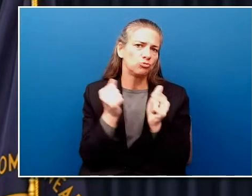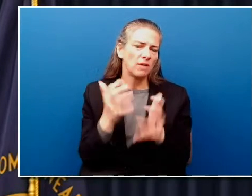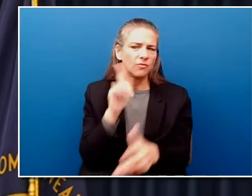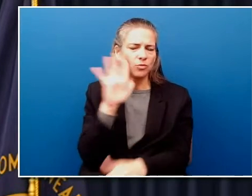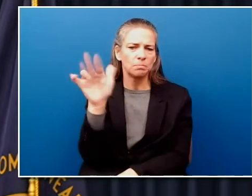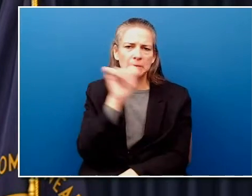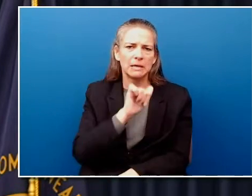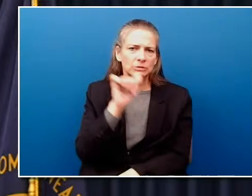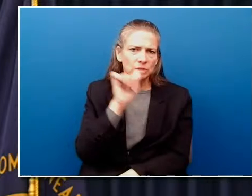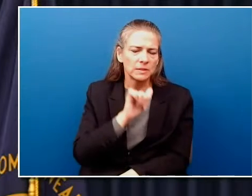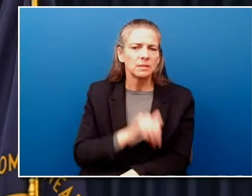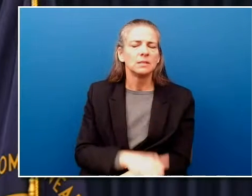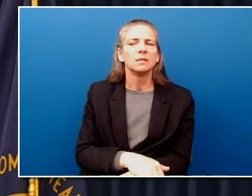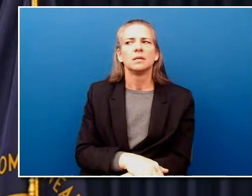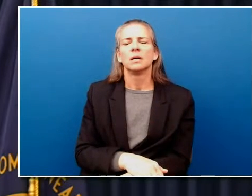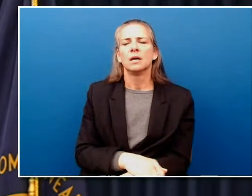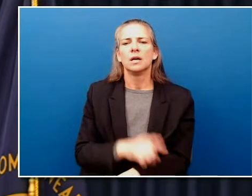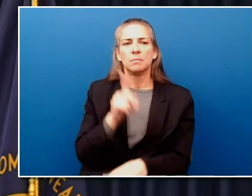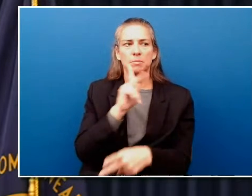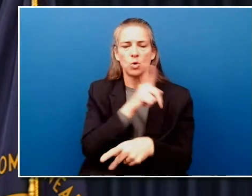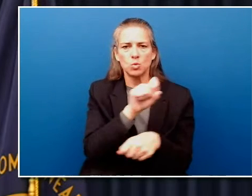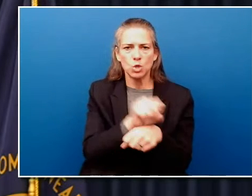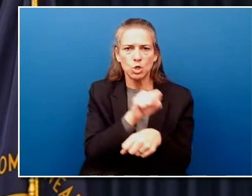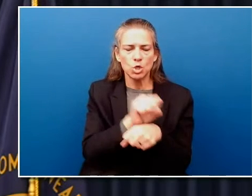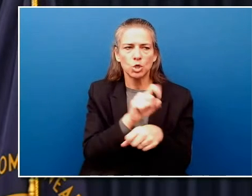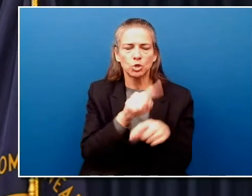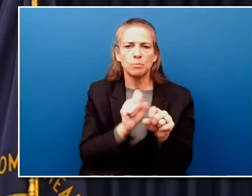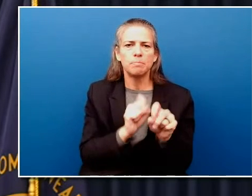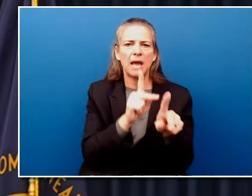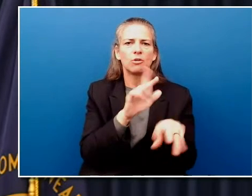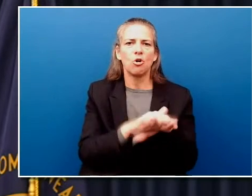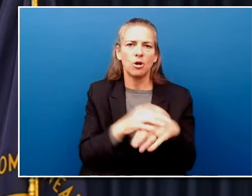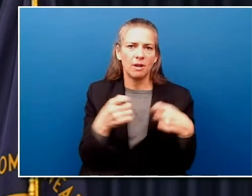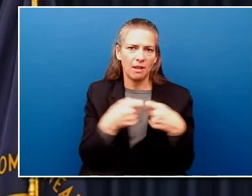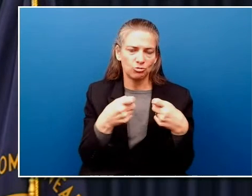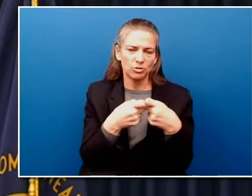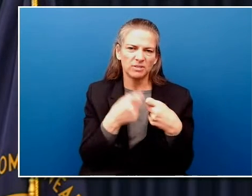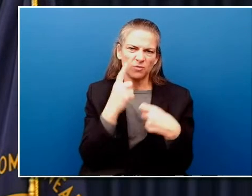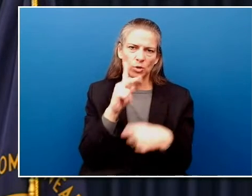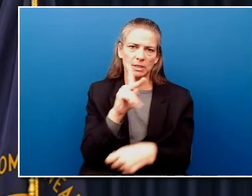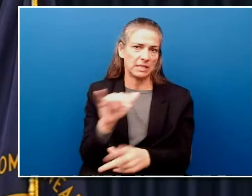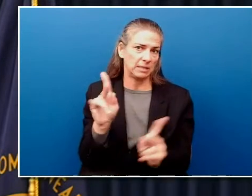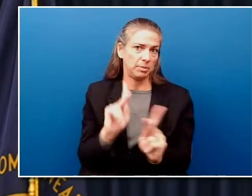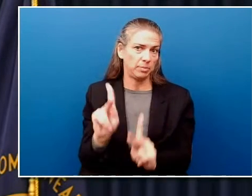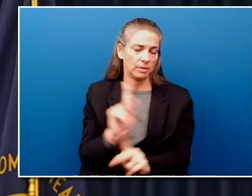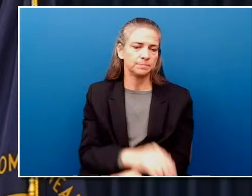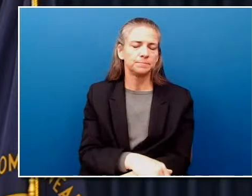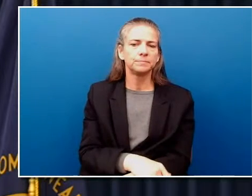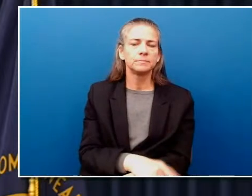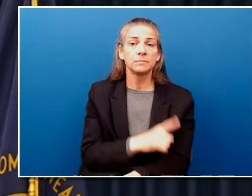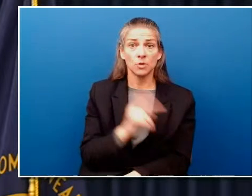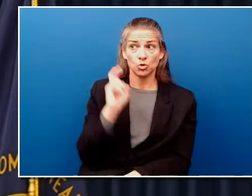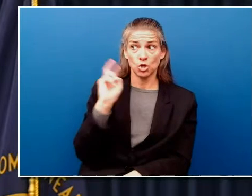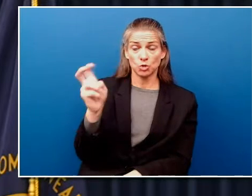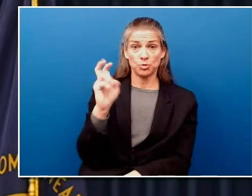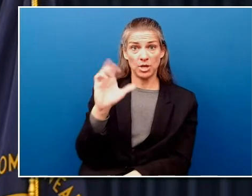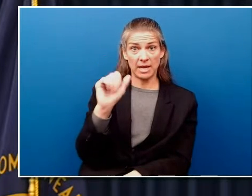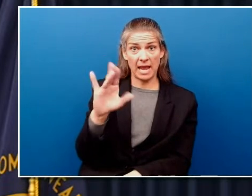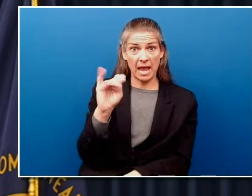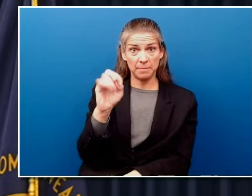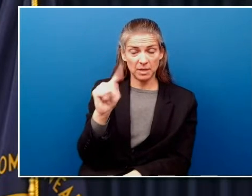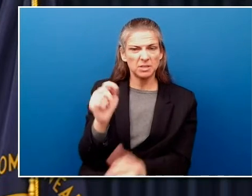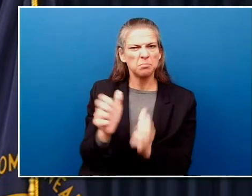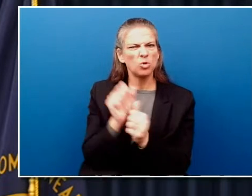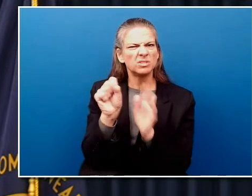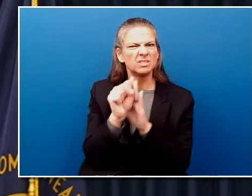hard to repair power line damage and restore power to Kentuckians. Transportation cabinet crews in most of the state have